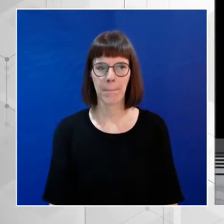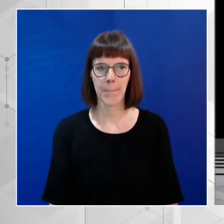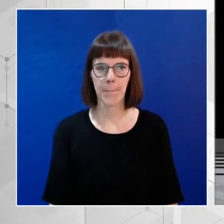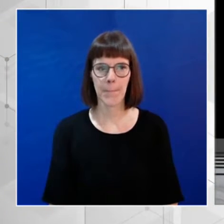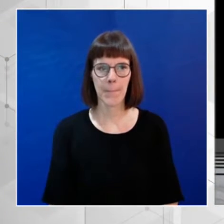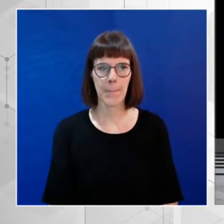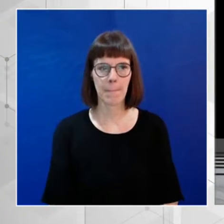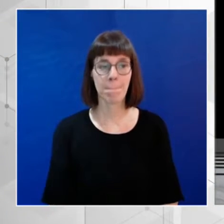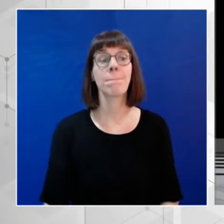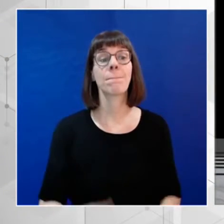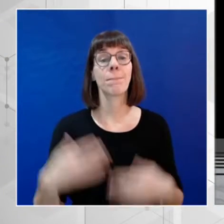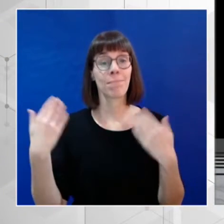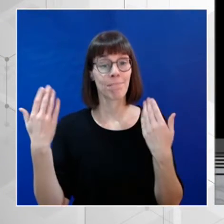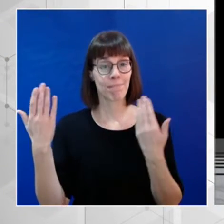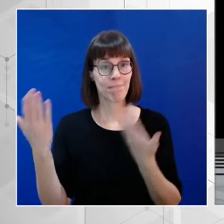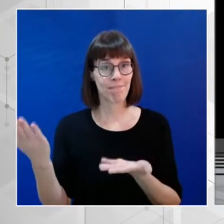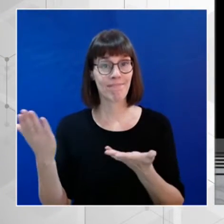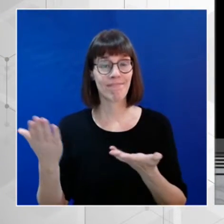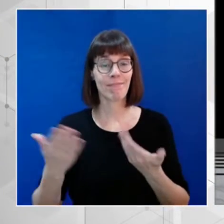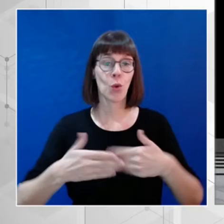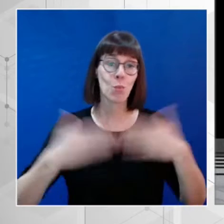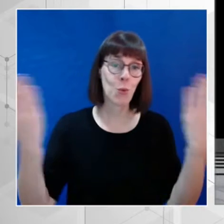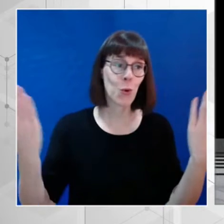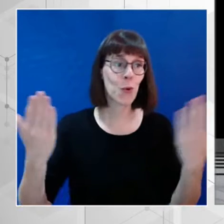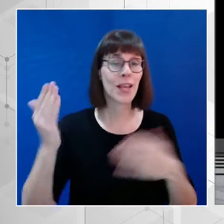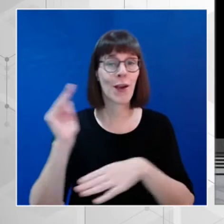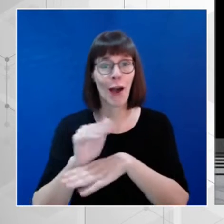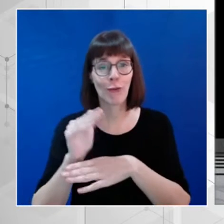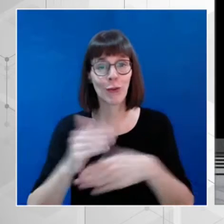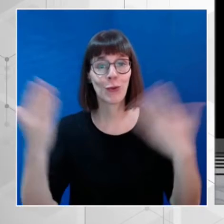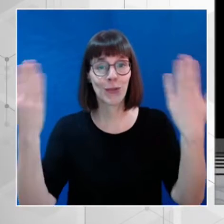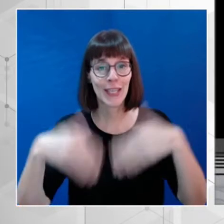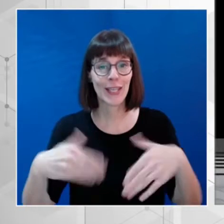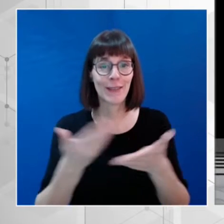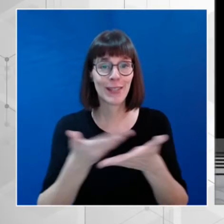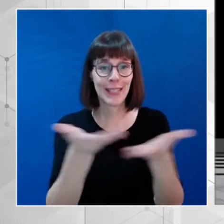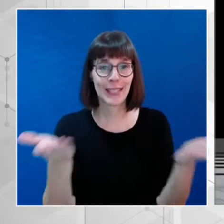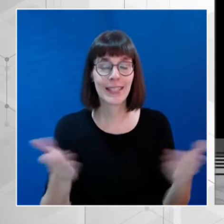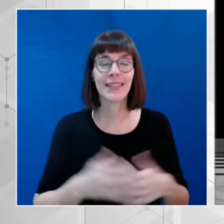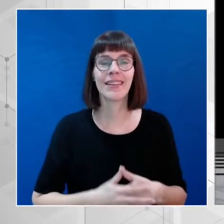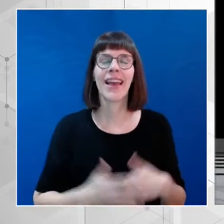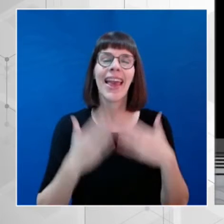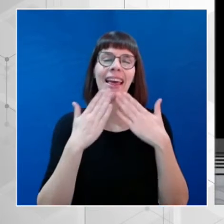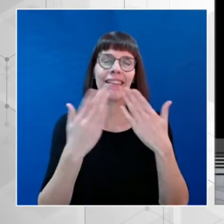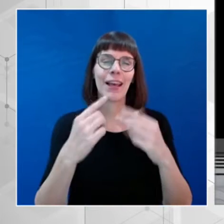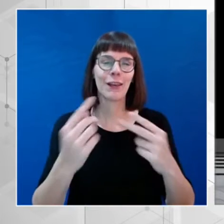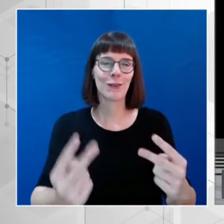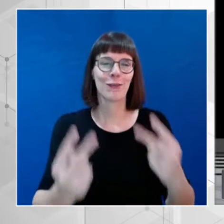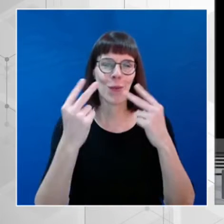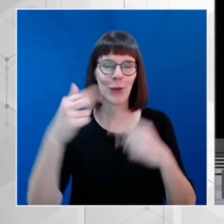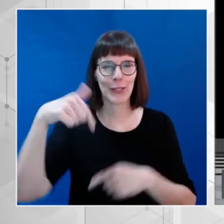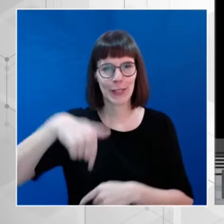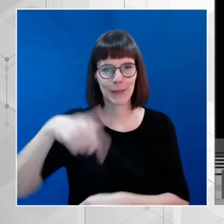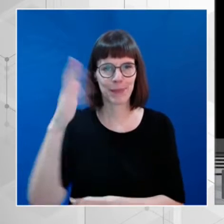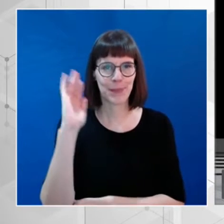Hey, so good morning, good afternoon, good evening, everyone. Thank you for joining my session.